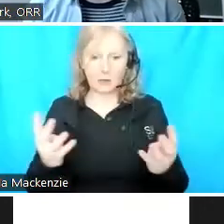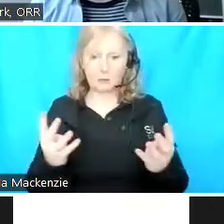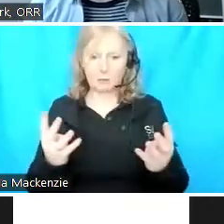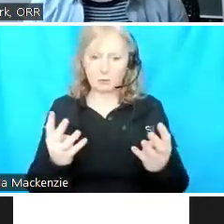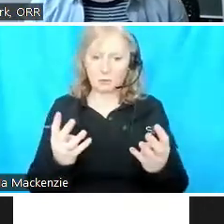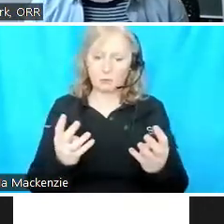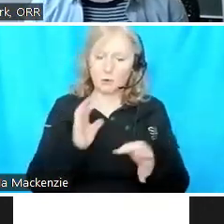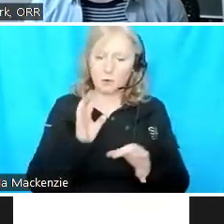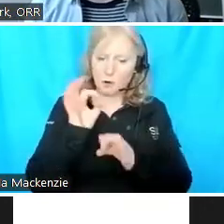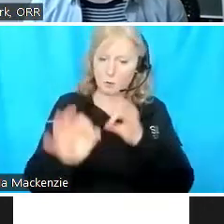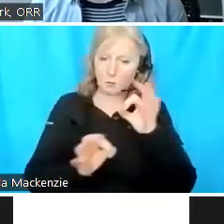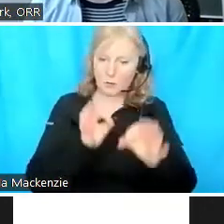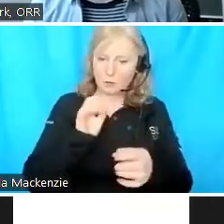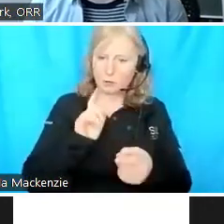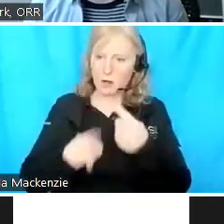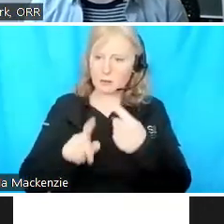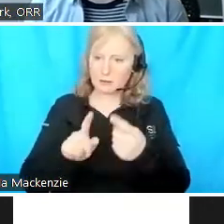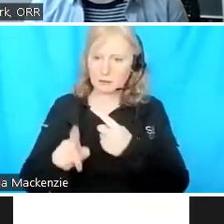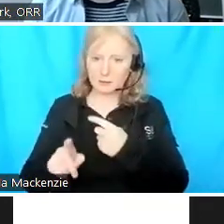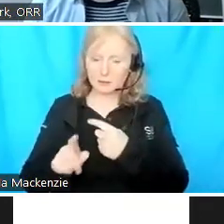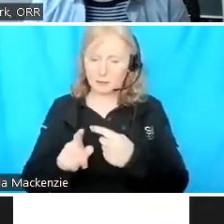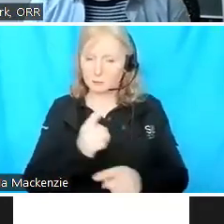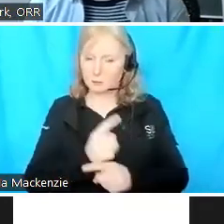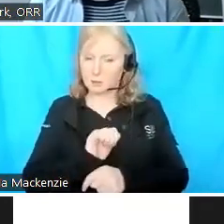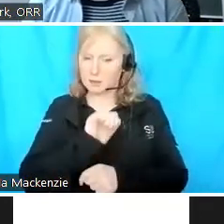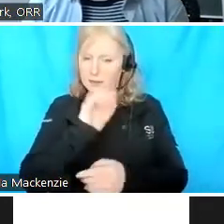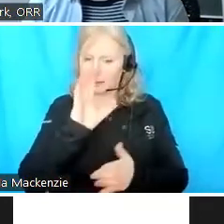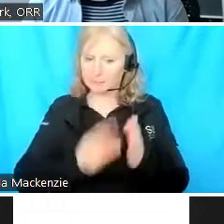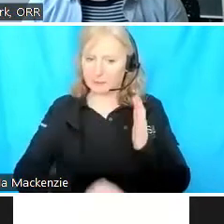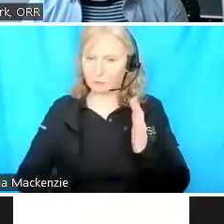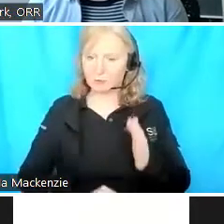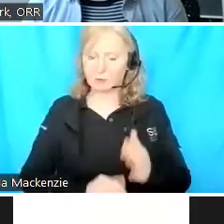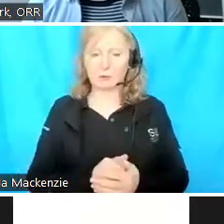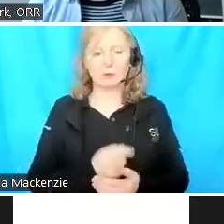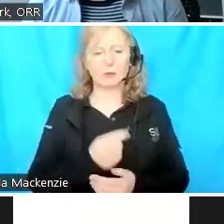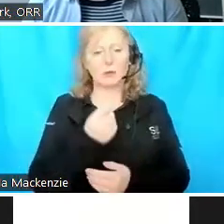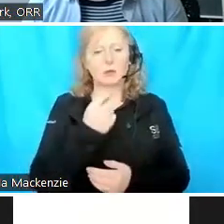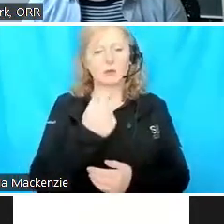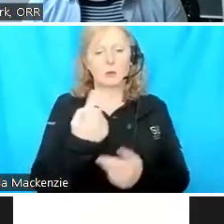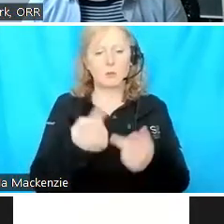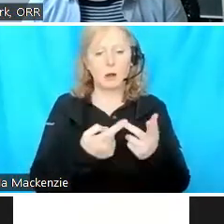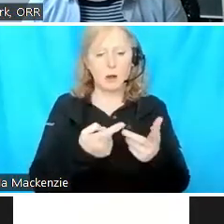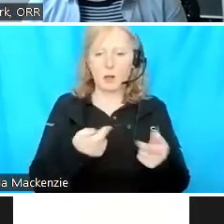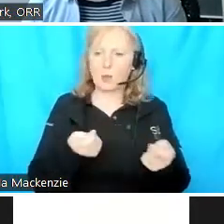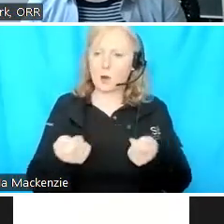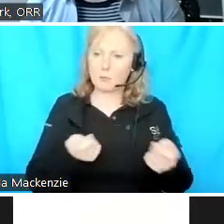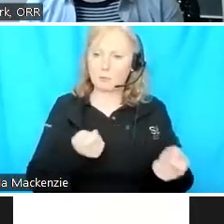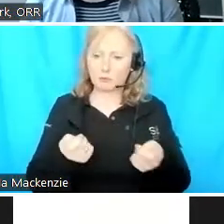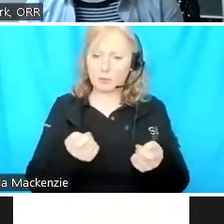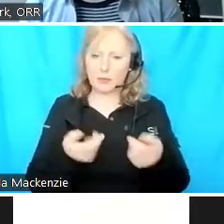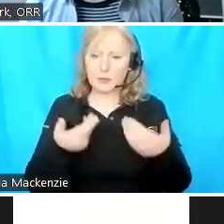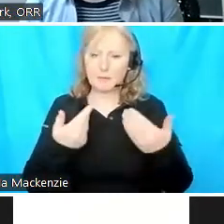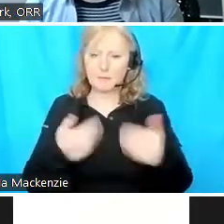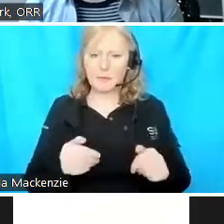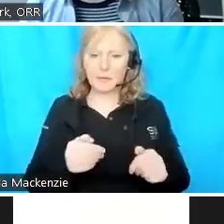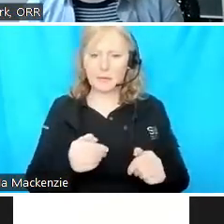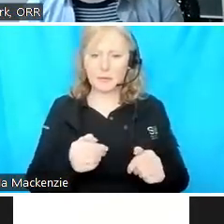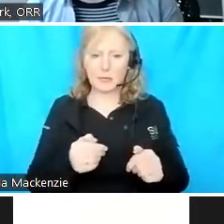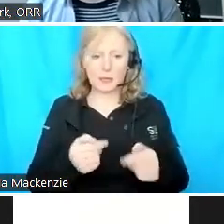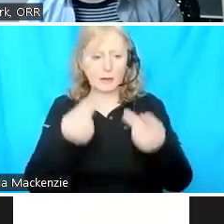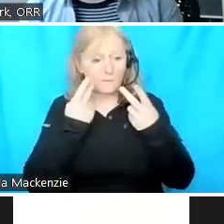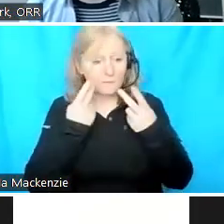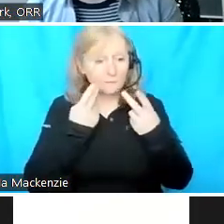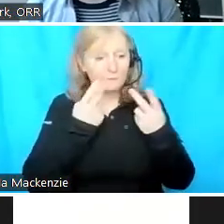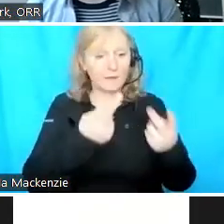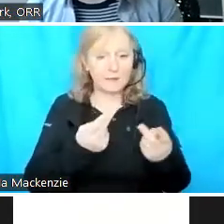questions and talking about their experience. Some operators have actually carried out individual visits to